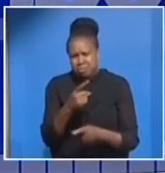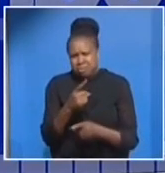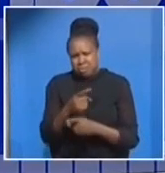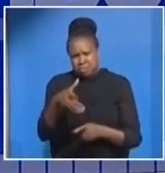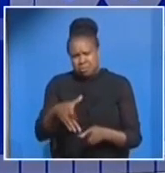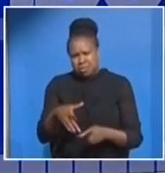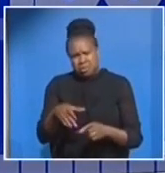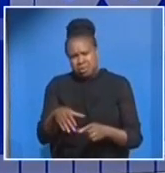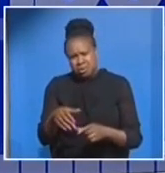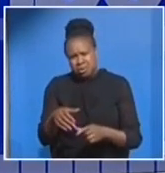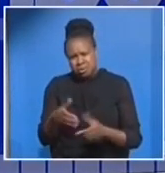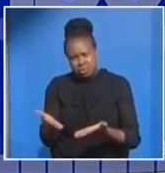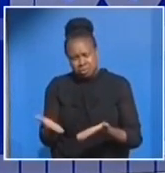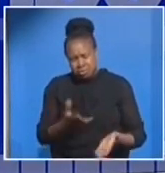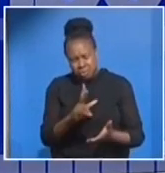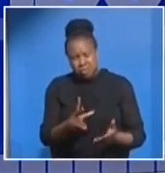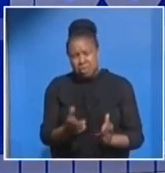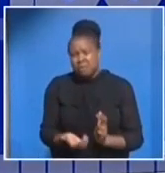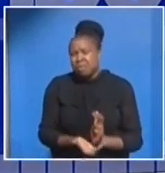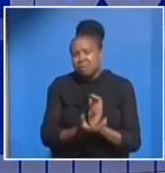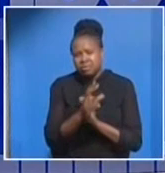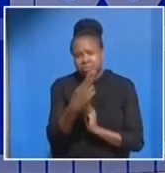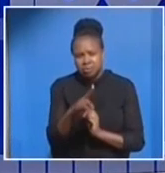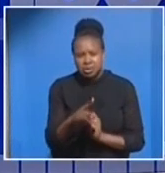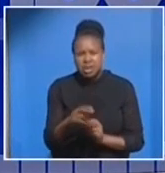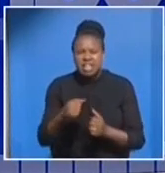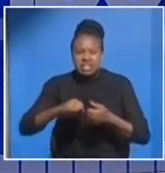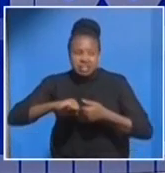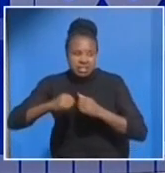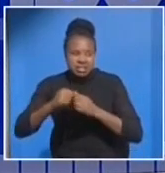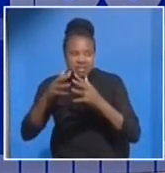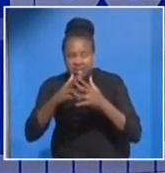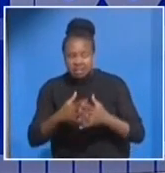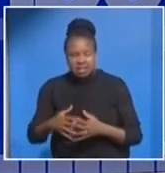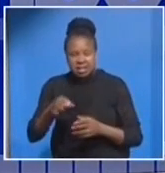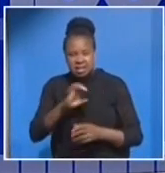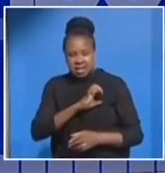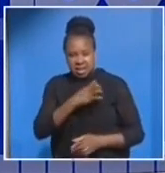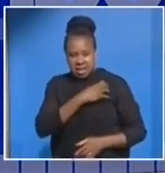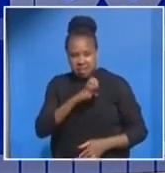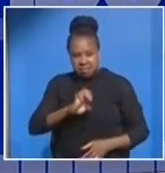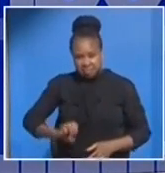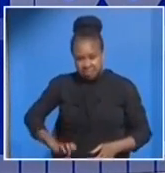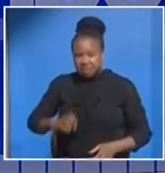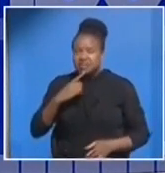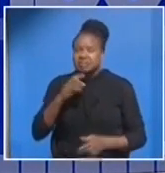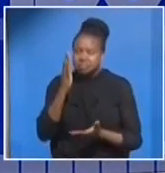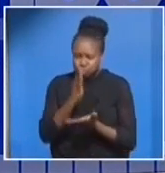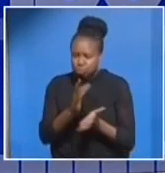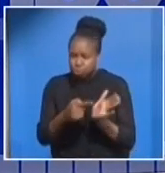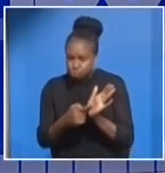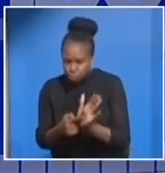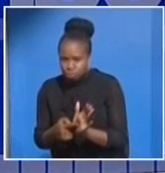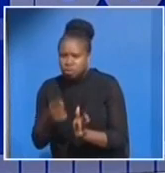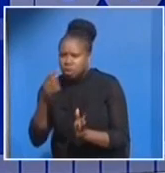to be enslaved. Dr. Geingob challenged the U.S. embassy to produce concrete evidence proving that human trafficking was rampant